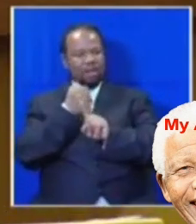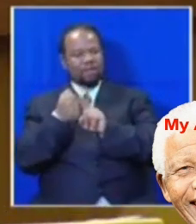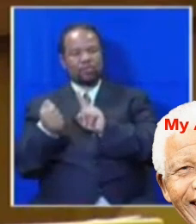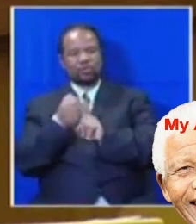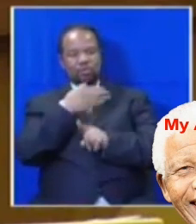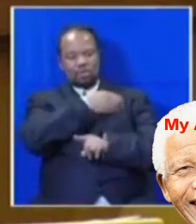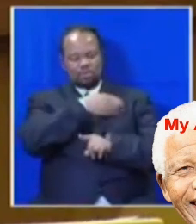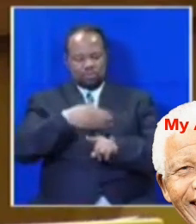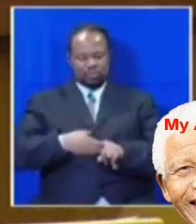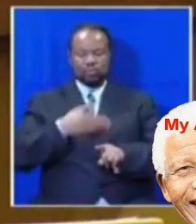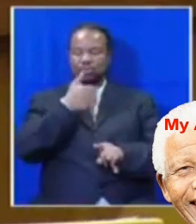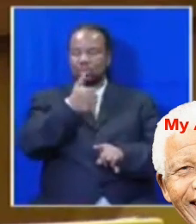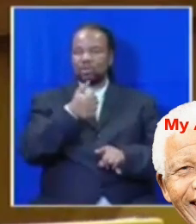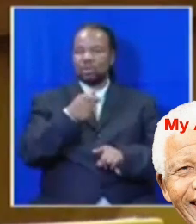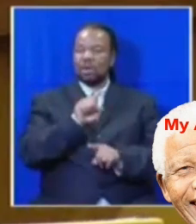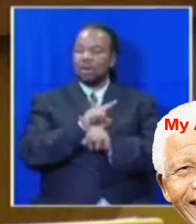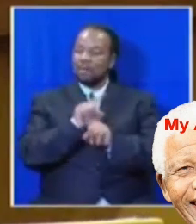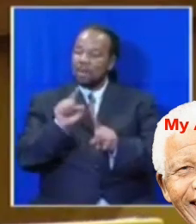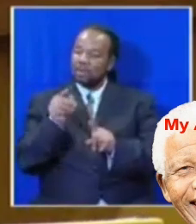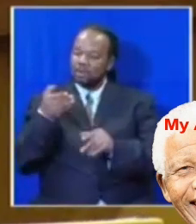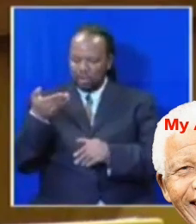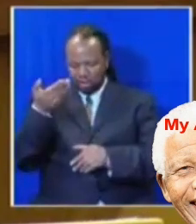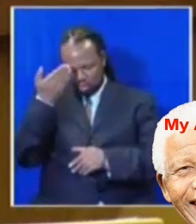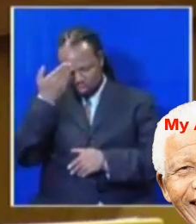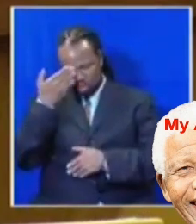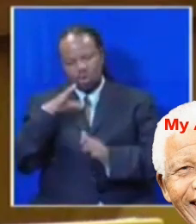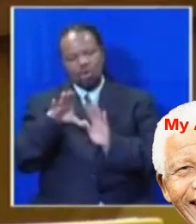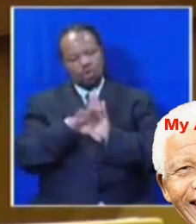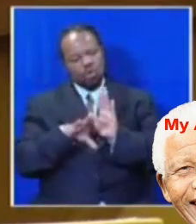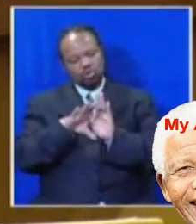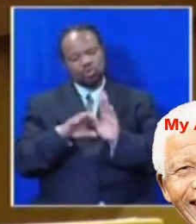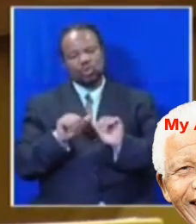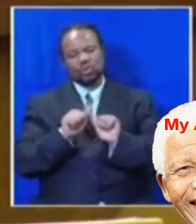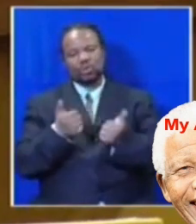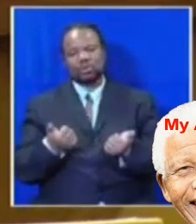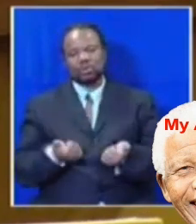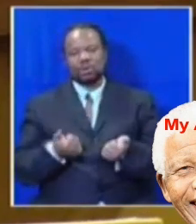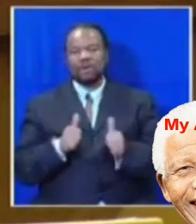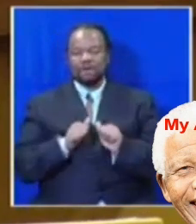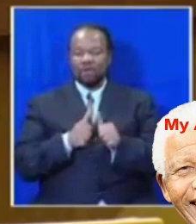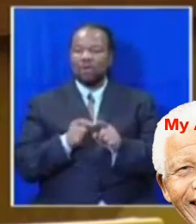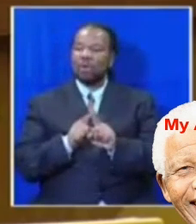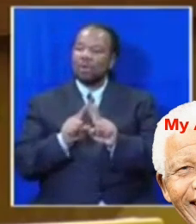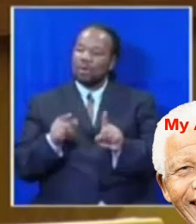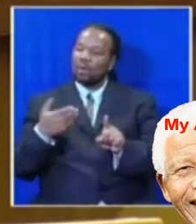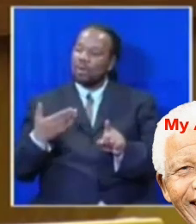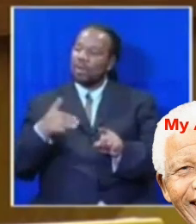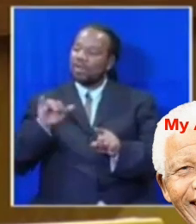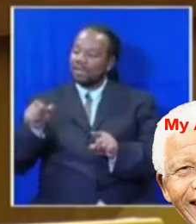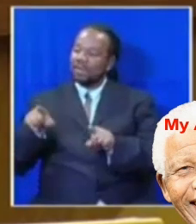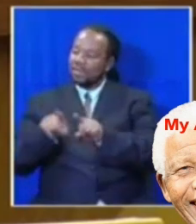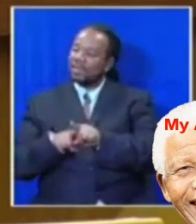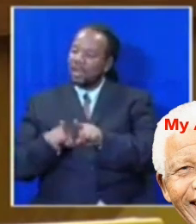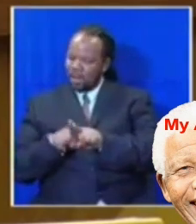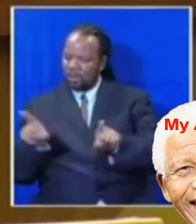They located themselves within the ambit of the Constitution whilst not shying away from their opposition role.